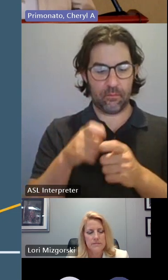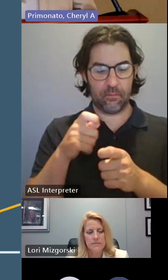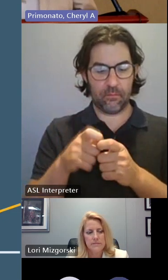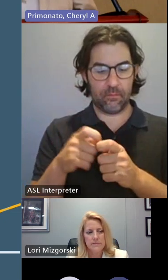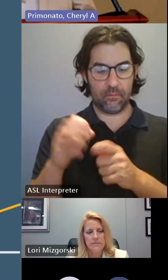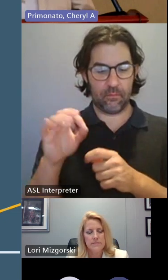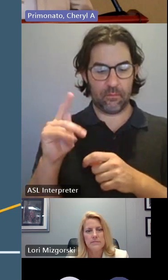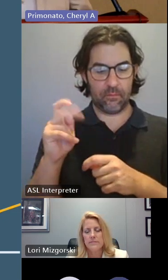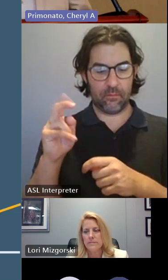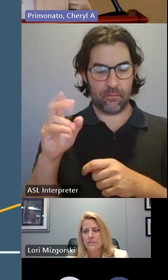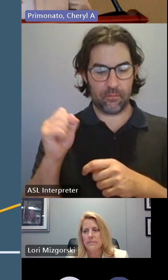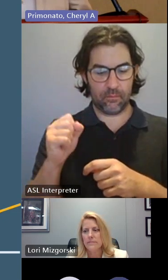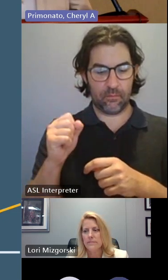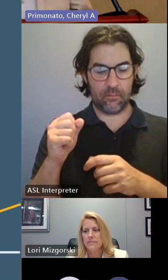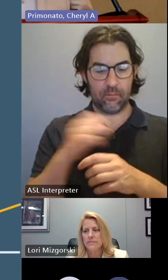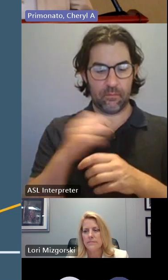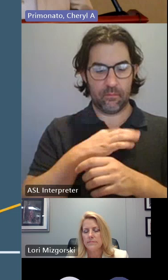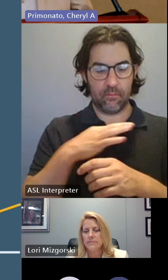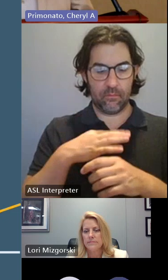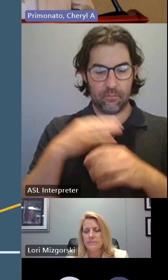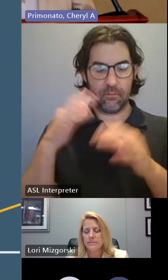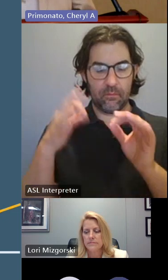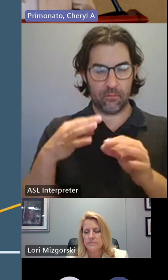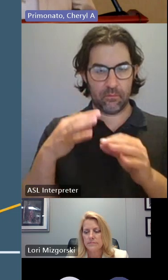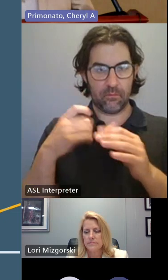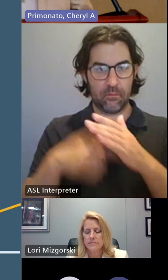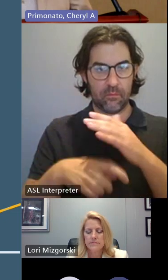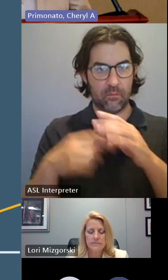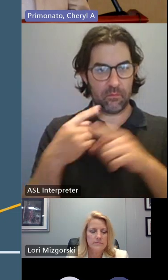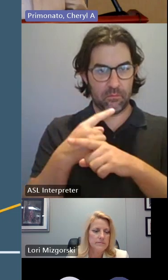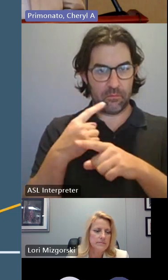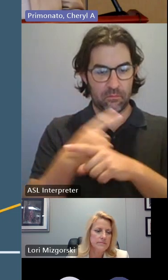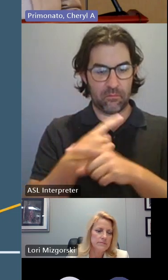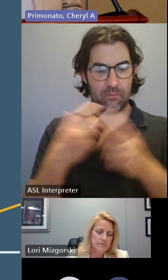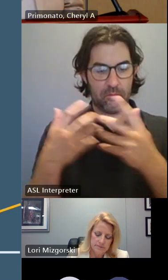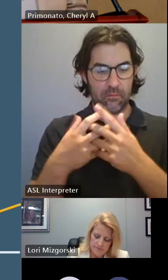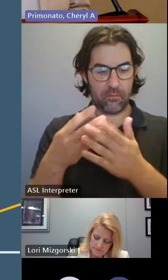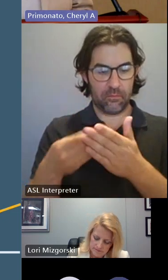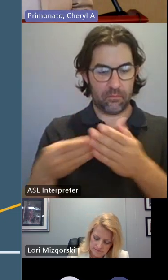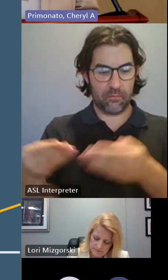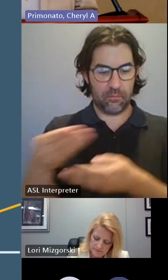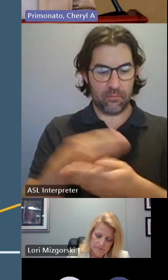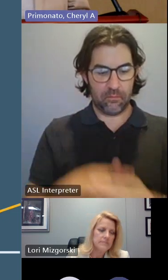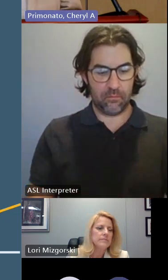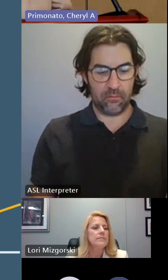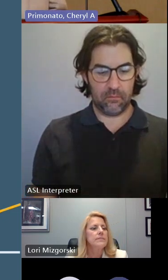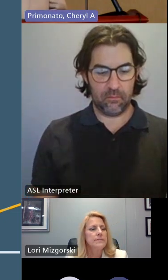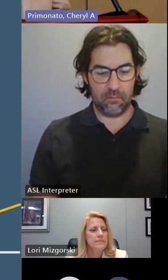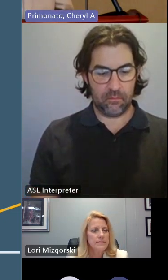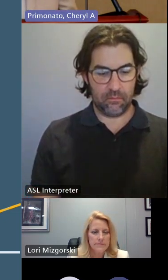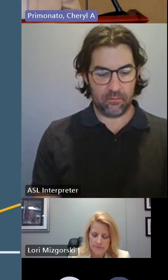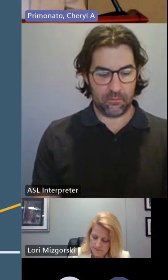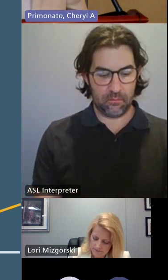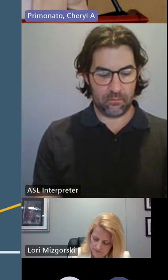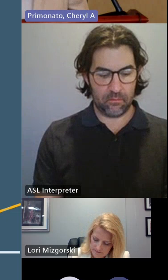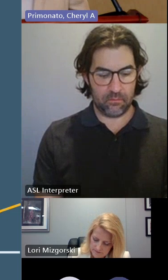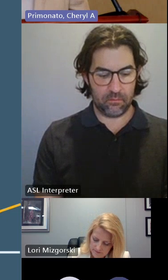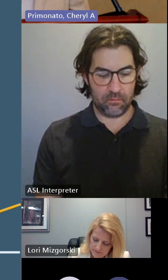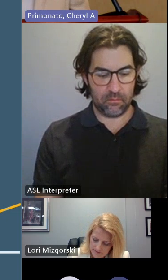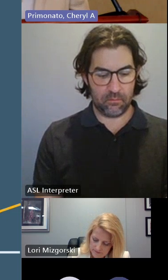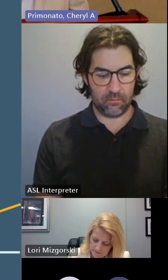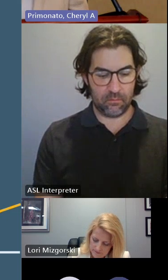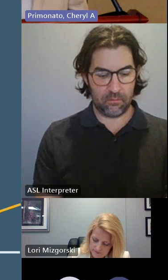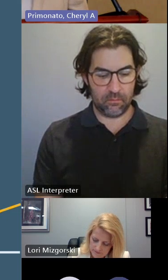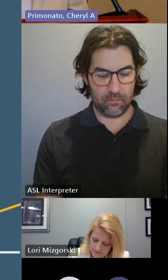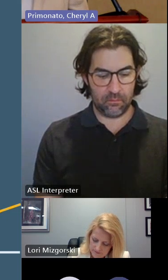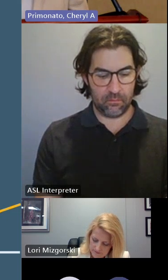have determined that pricing to be fair and reasonable and consistent with the budget. Item number 5 is articulated